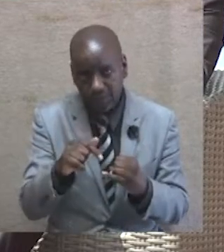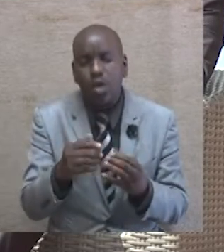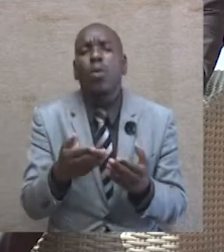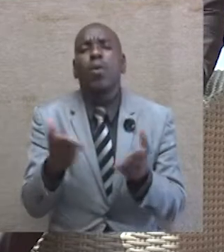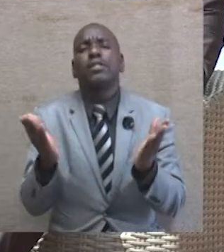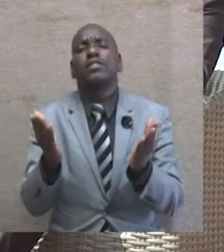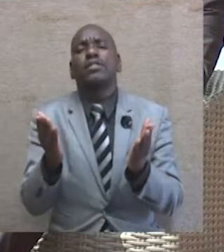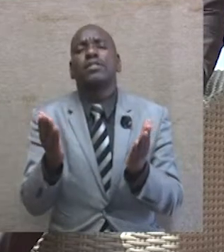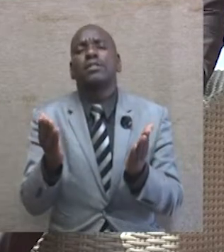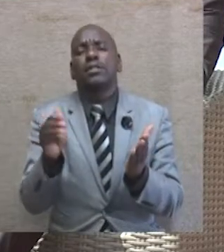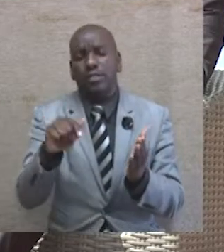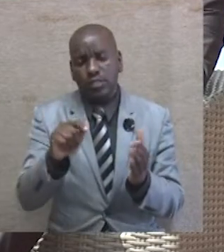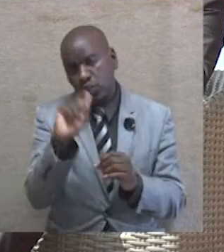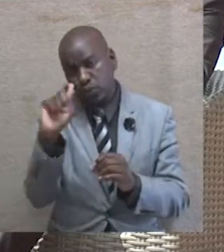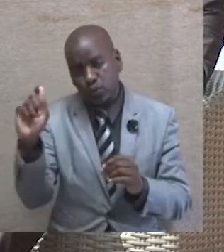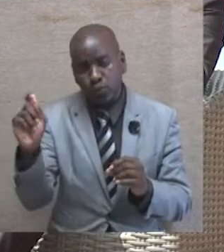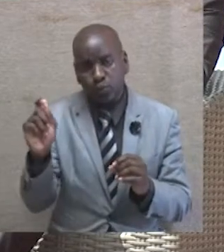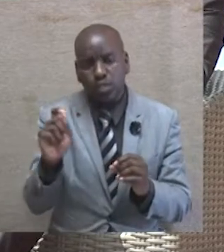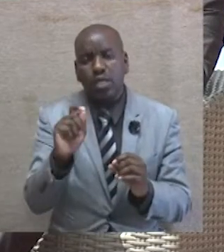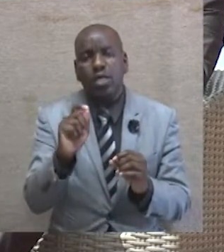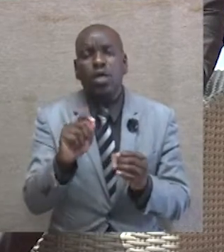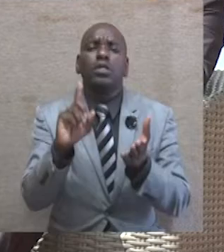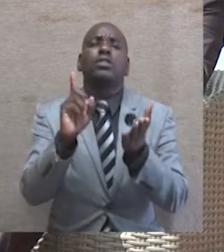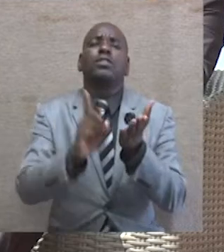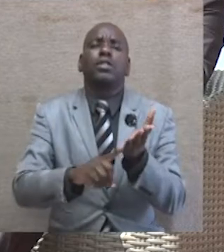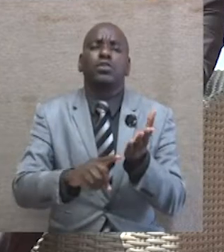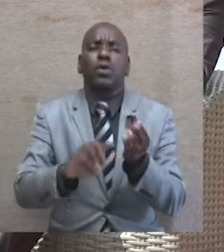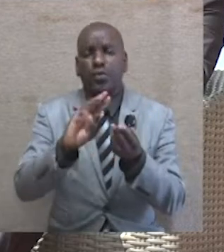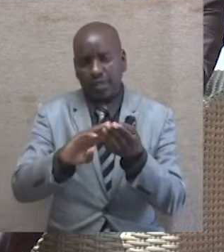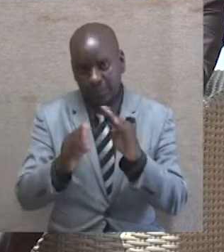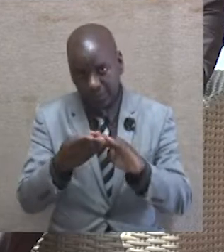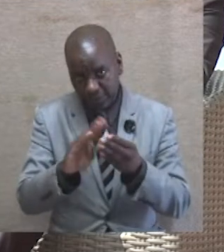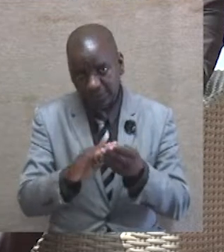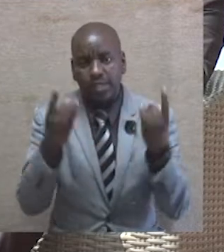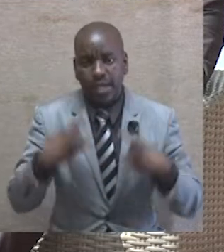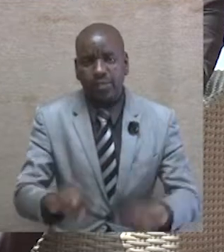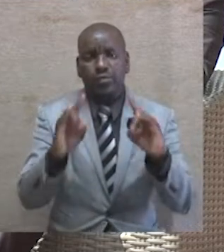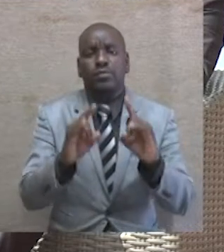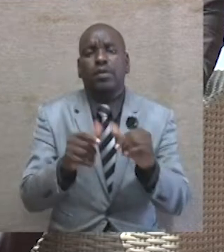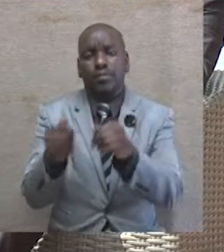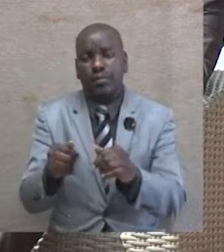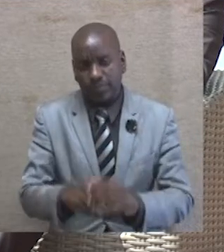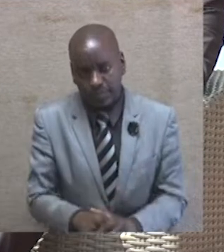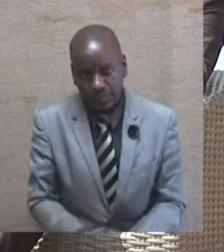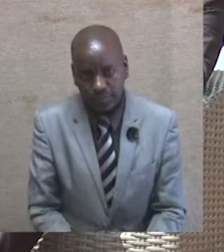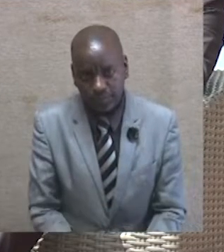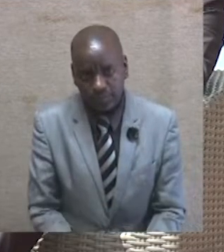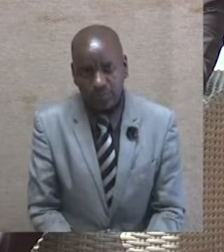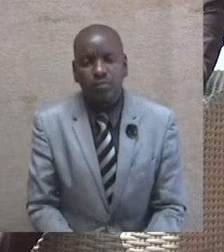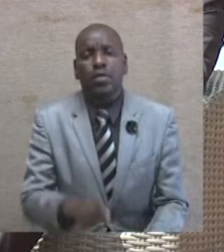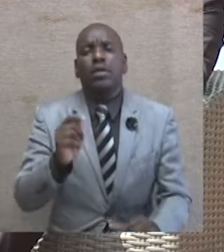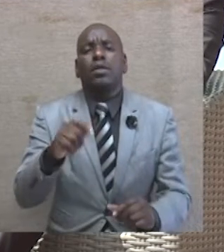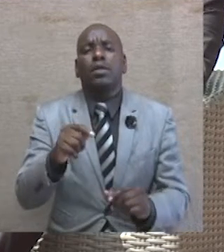conversation, what has been the situation in schools in terms of sexual reproductive health? Over to you,